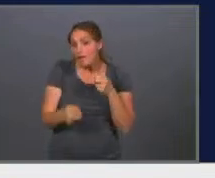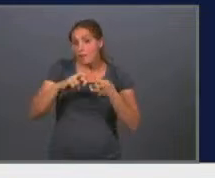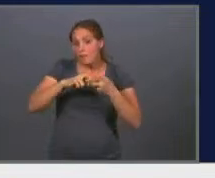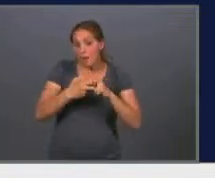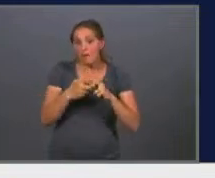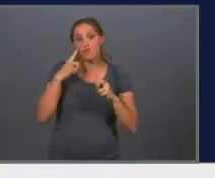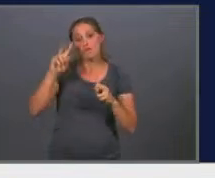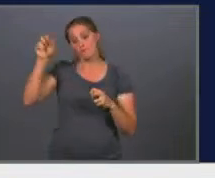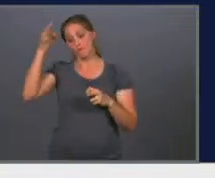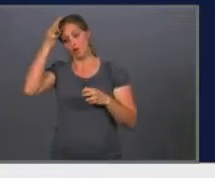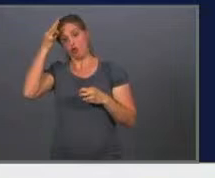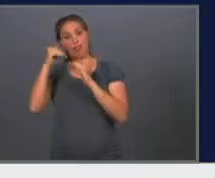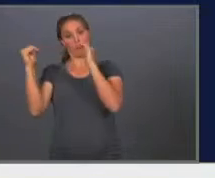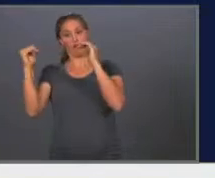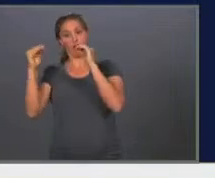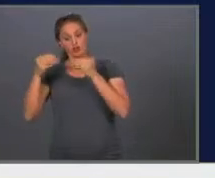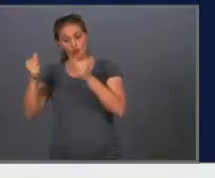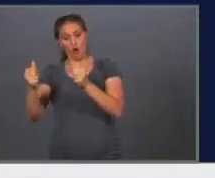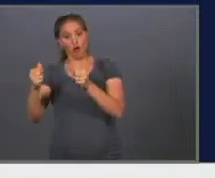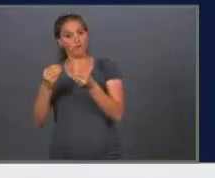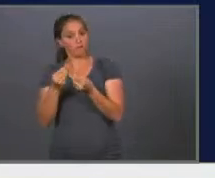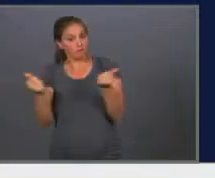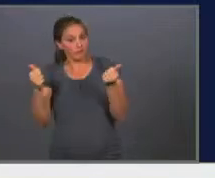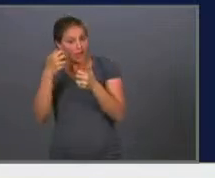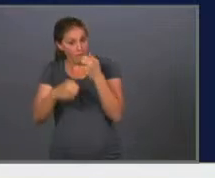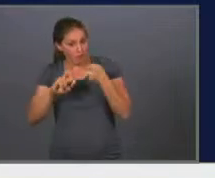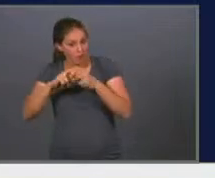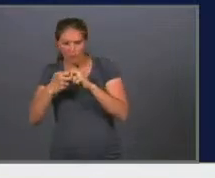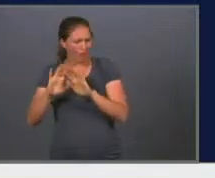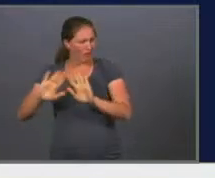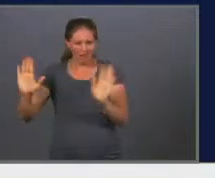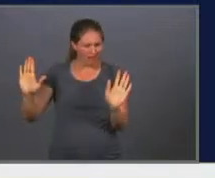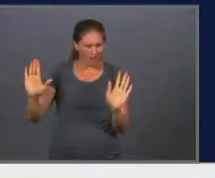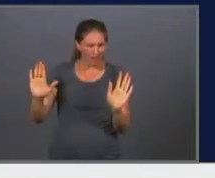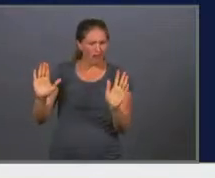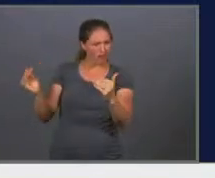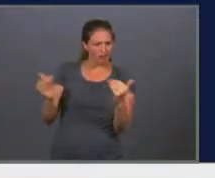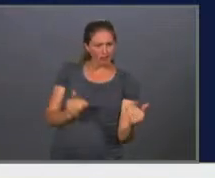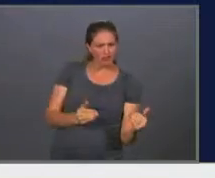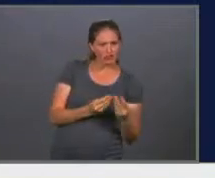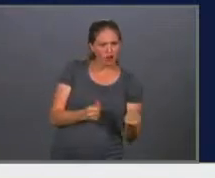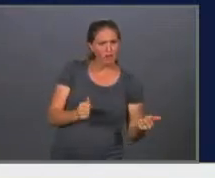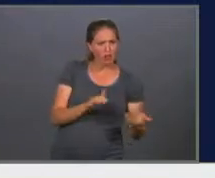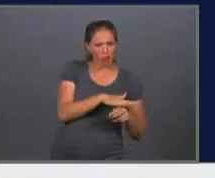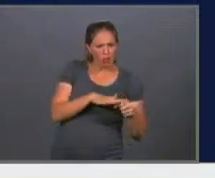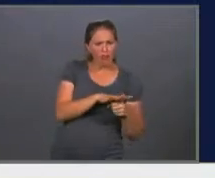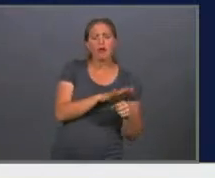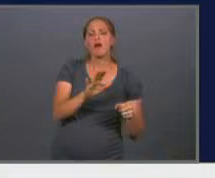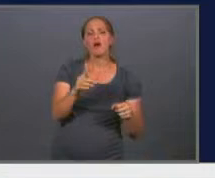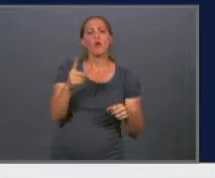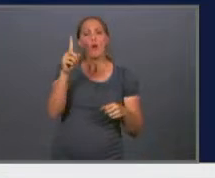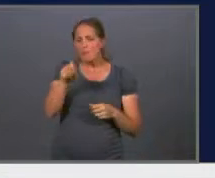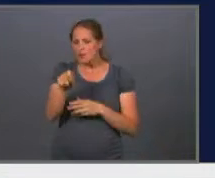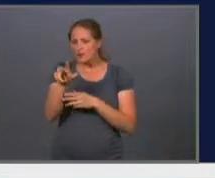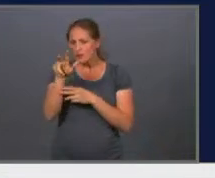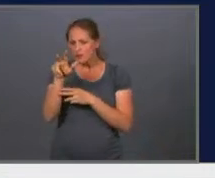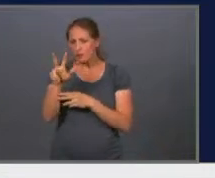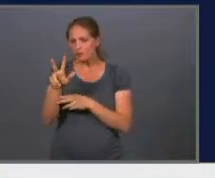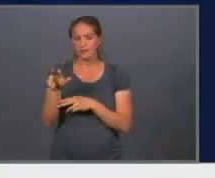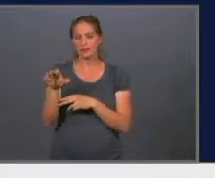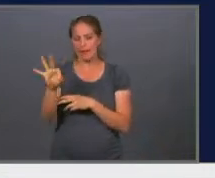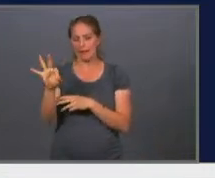And that's what we've seen from President Biden's approach. Again, the $1.9 trillion American Rescue